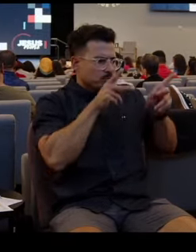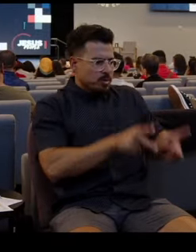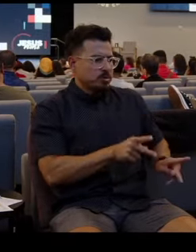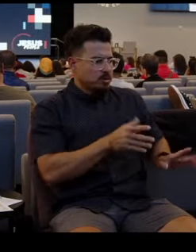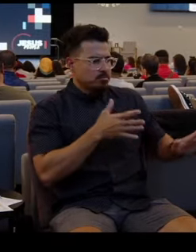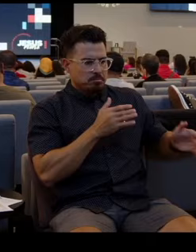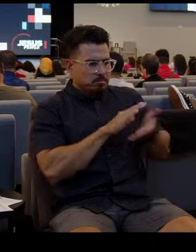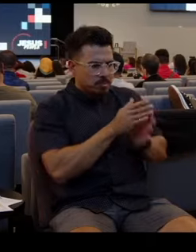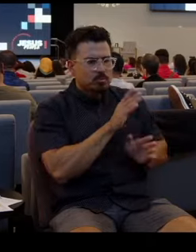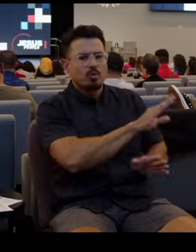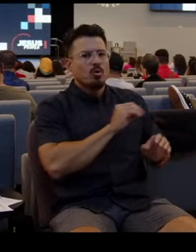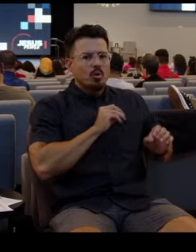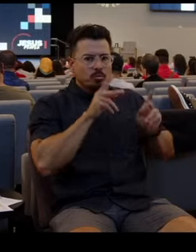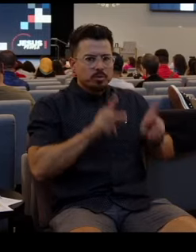we?